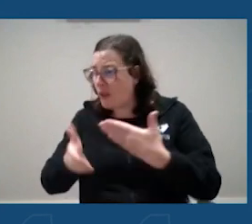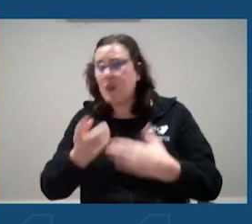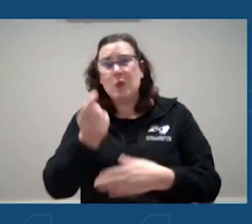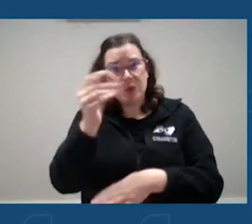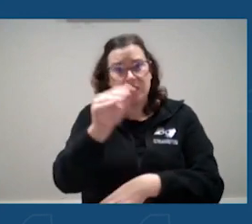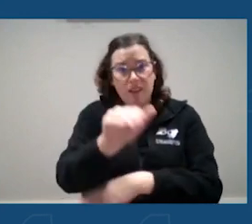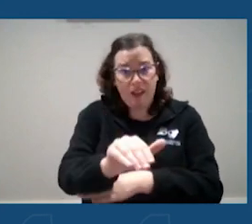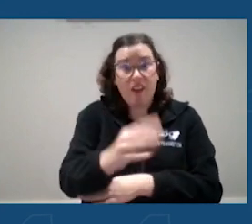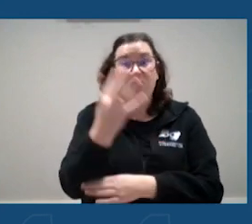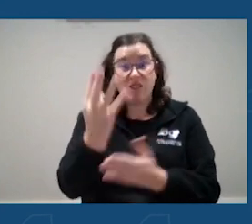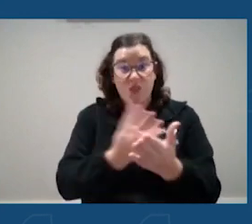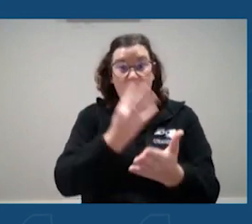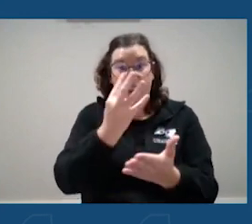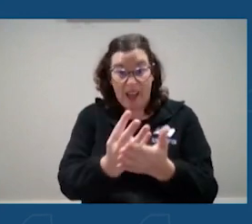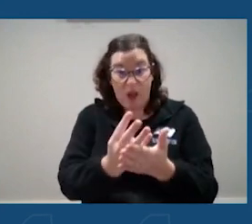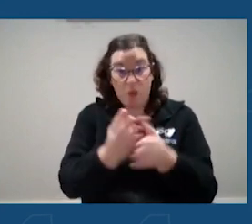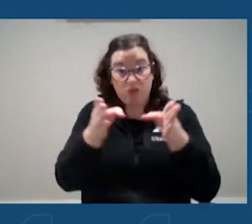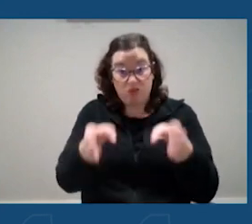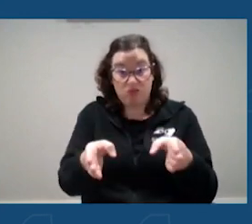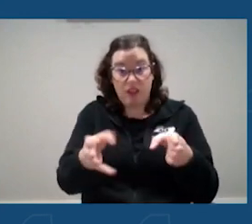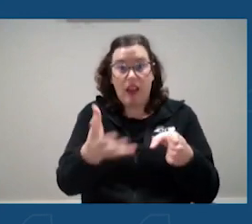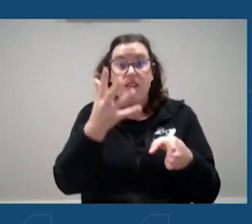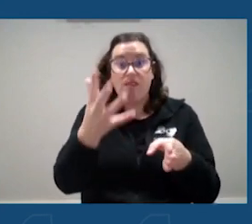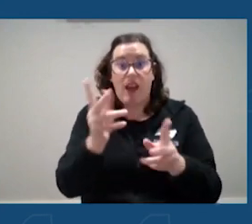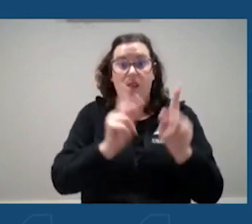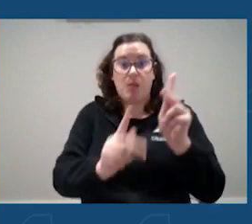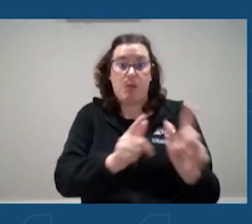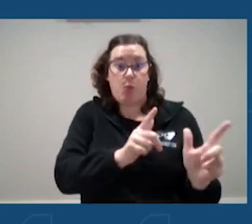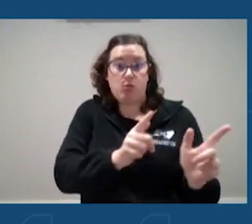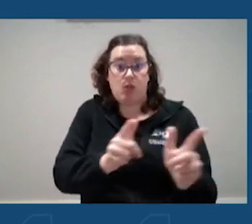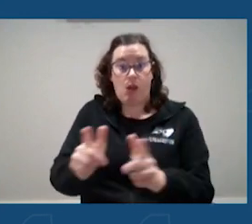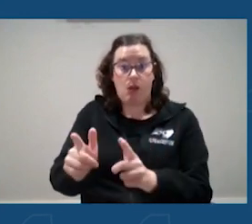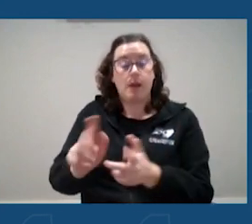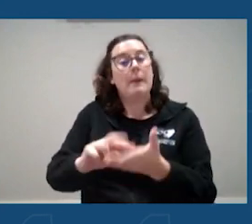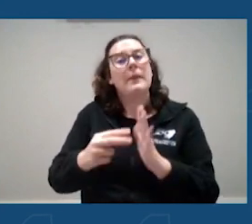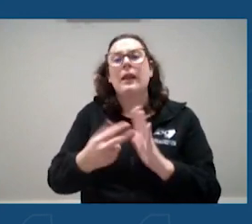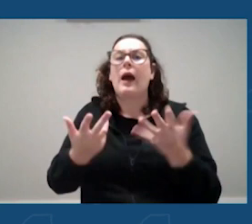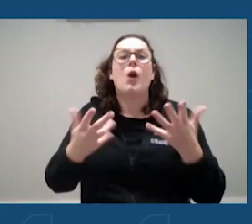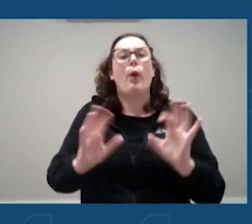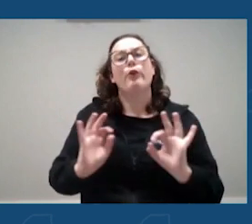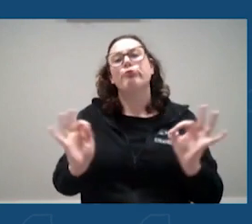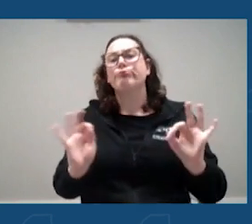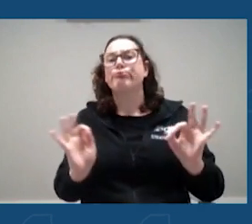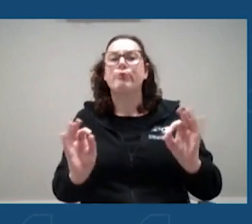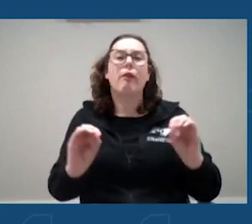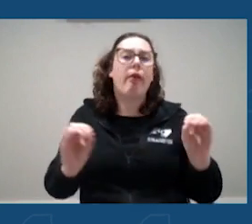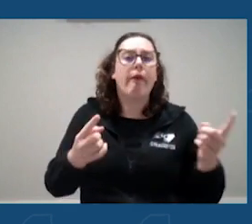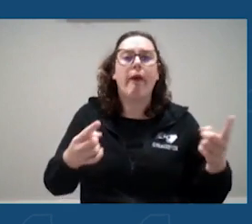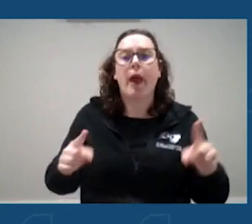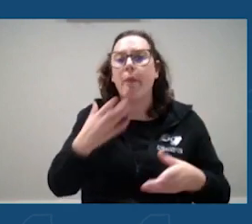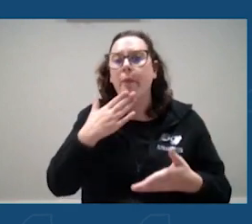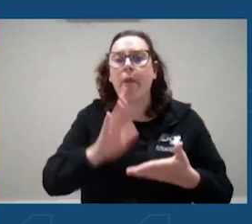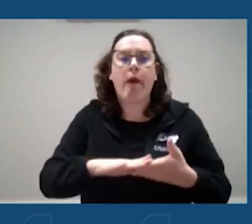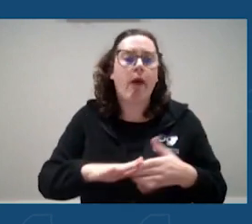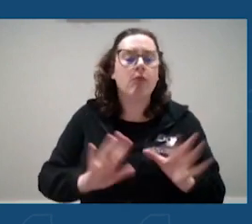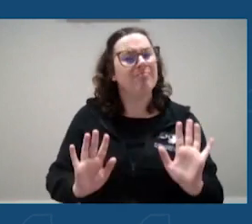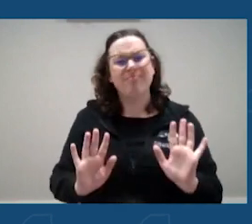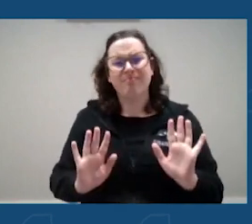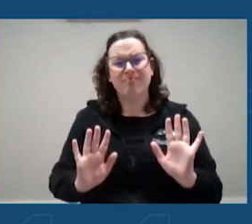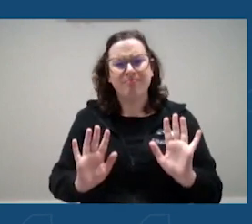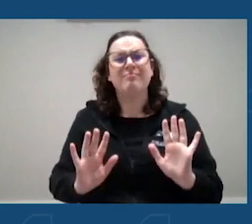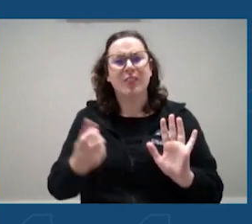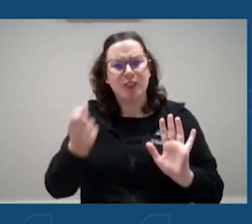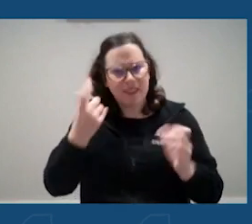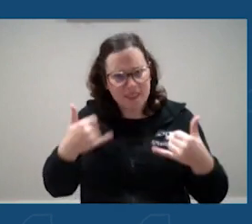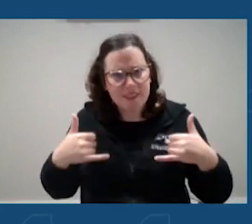people shot in the city, 4-hour period. So I don't want to diminish what's going on. Can't do that ever. But we will